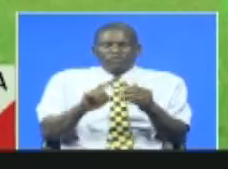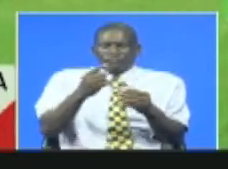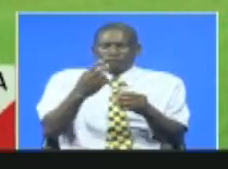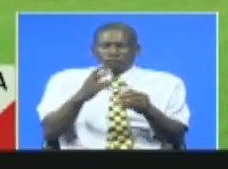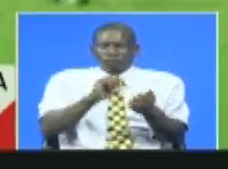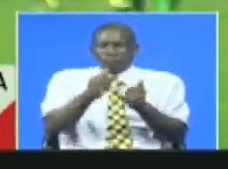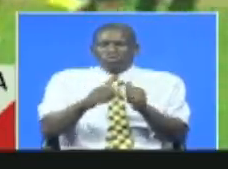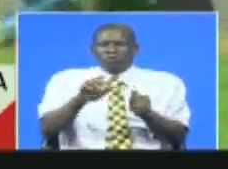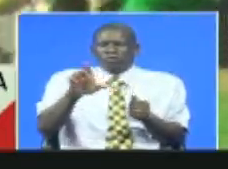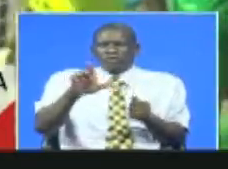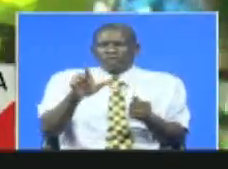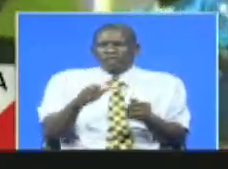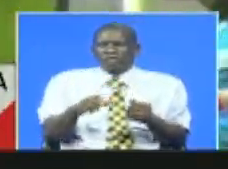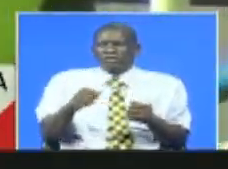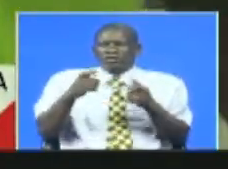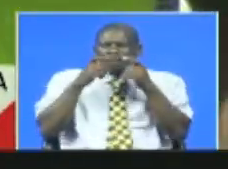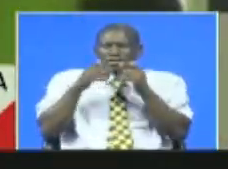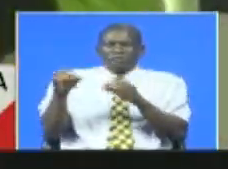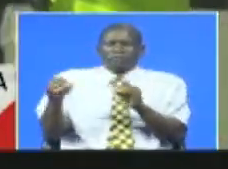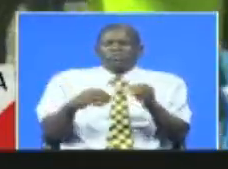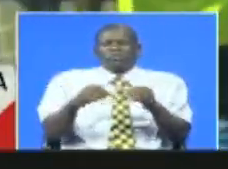to 15th in the table on 3 points.